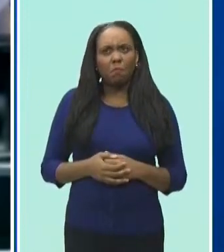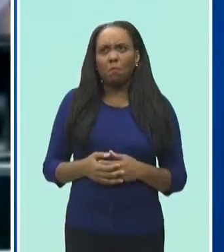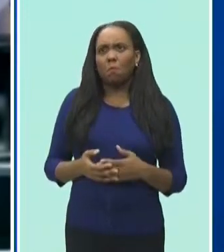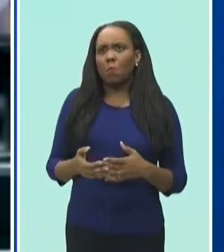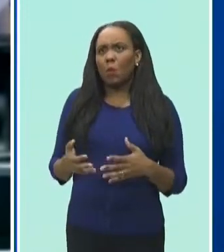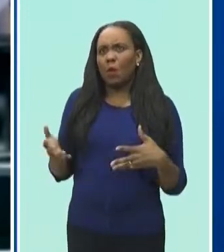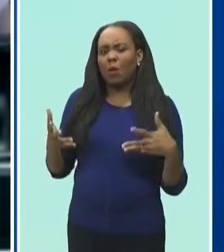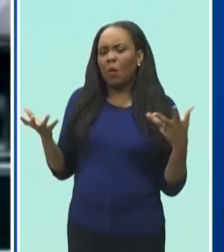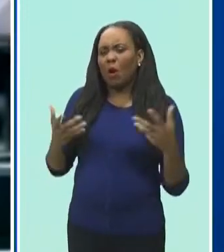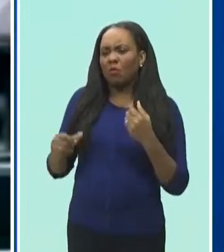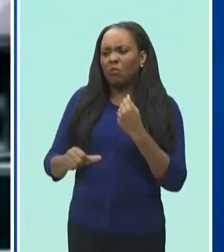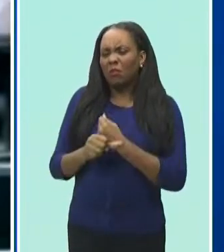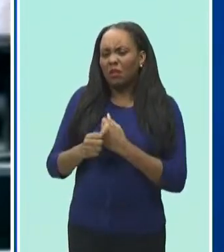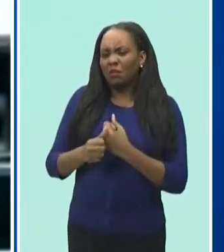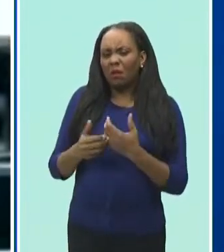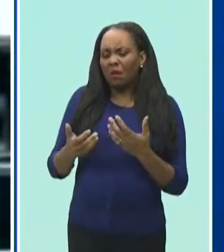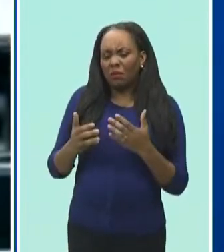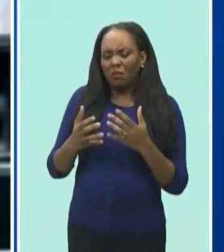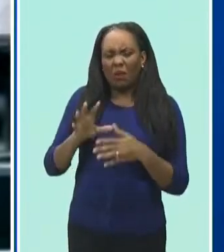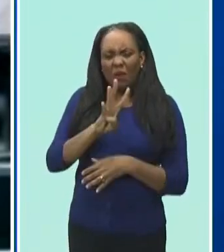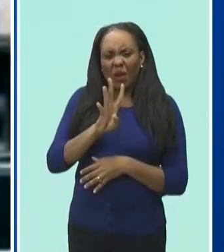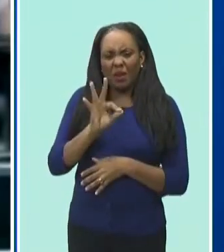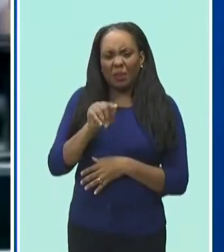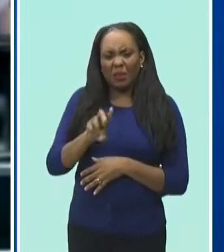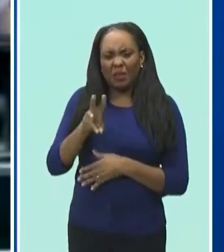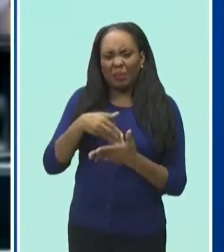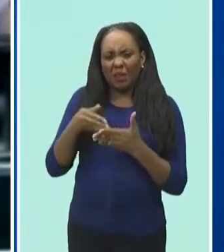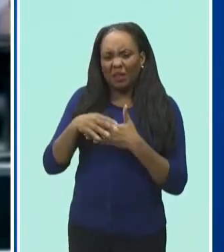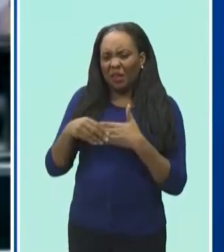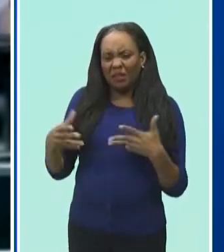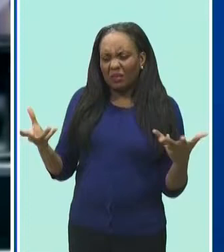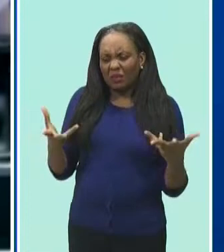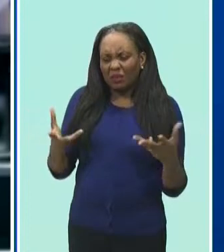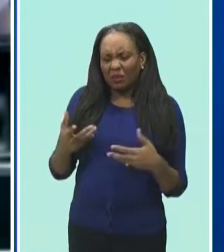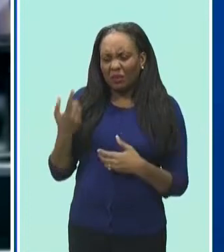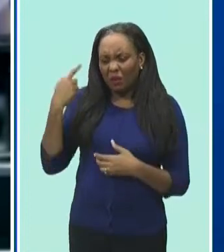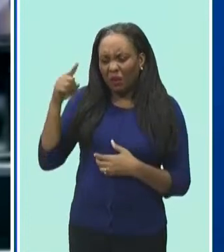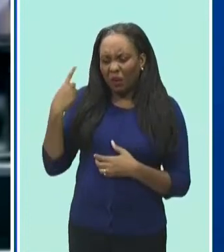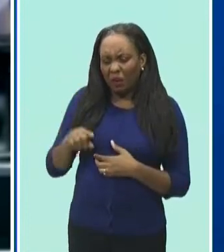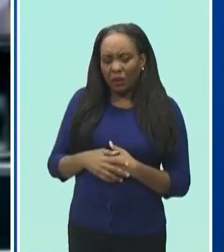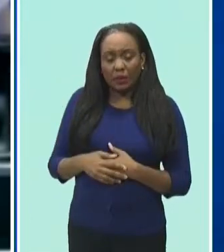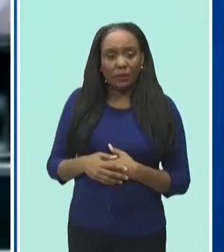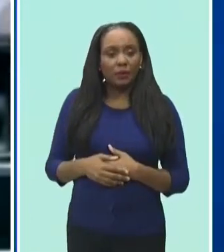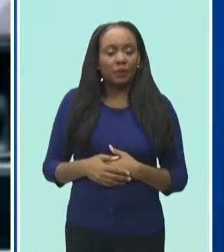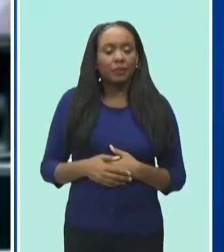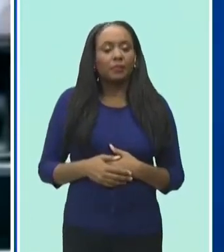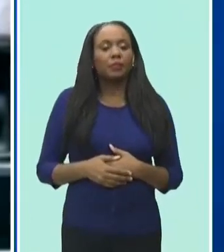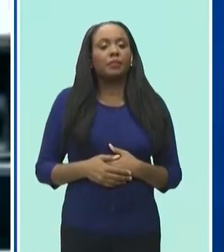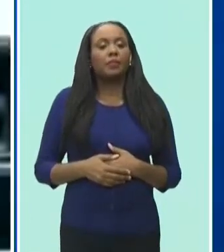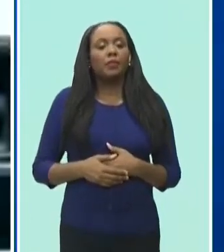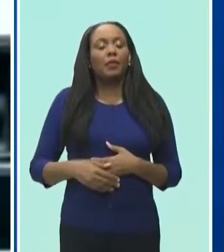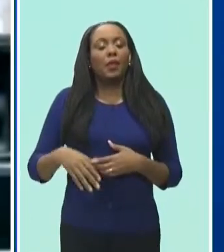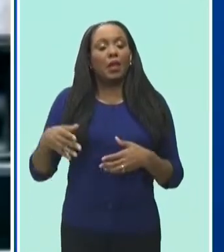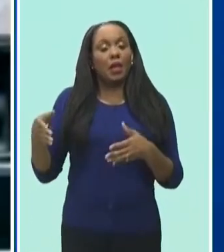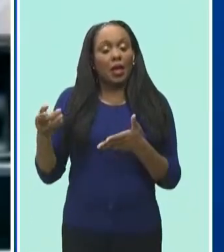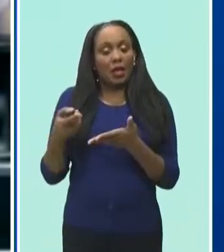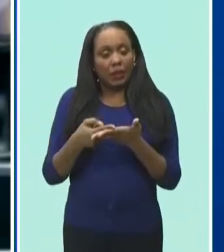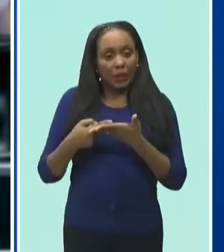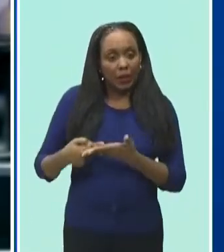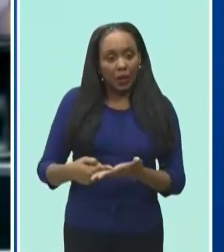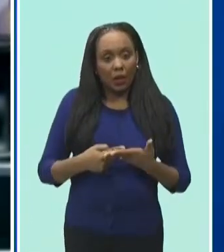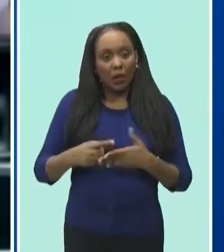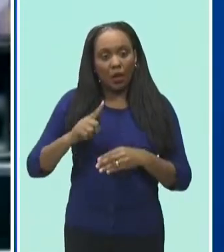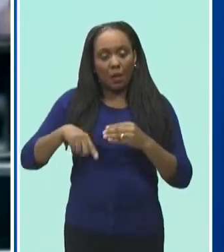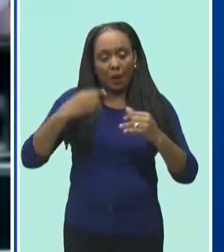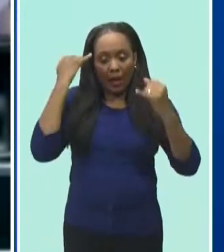Standing risk, and how does that money come into play? It's a lot of money. Right, so UR is a platform for collaboration, sharing and innovation